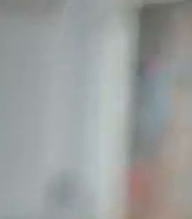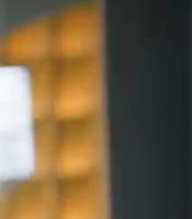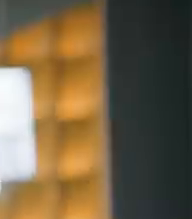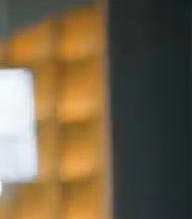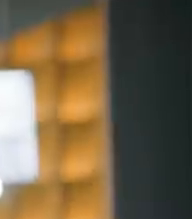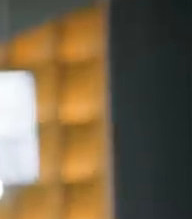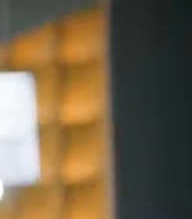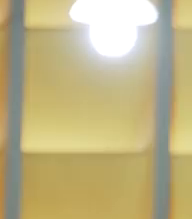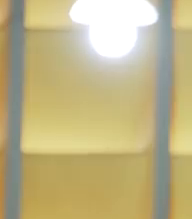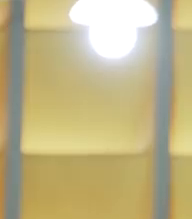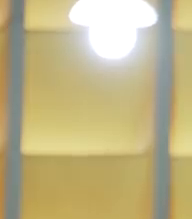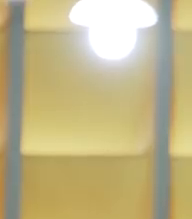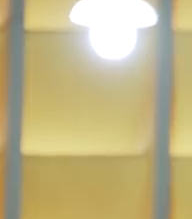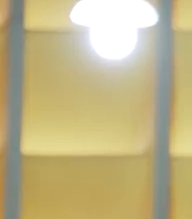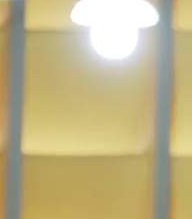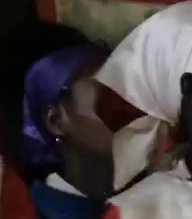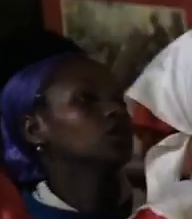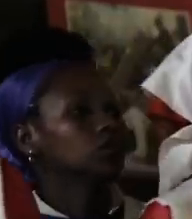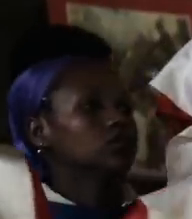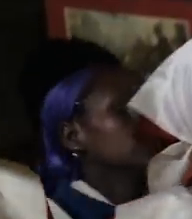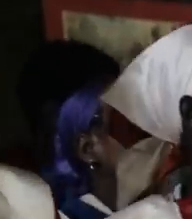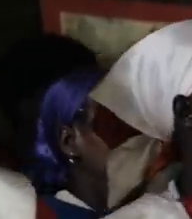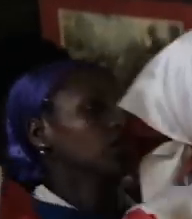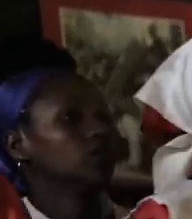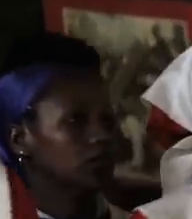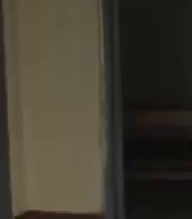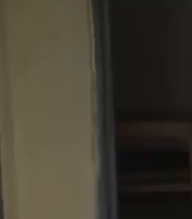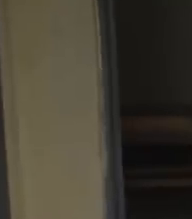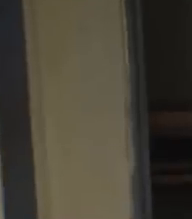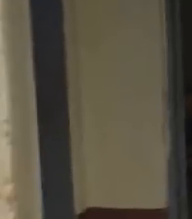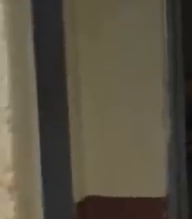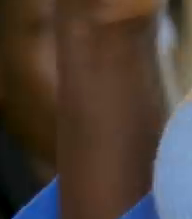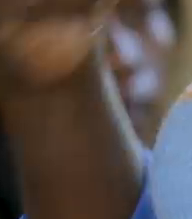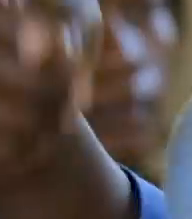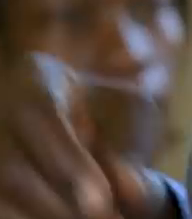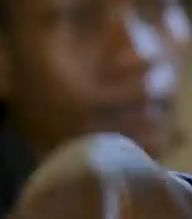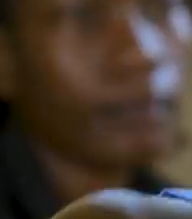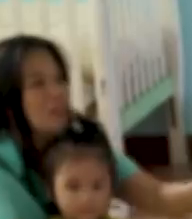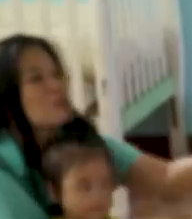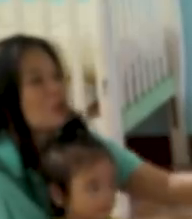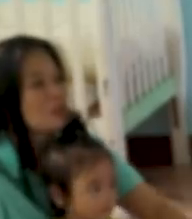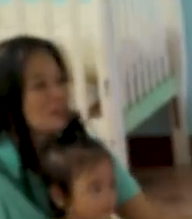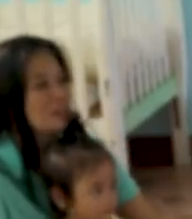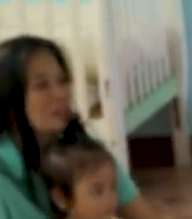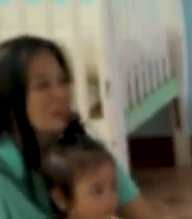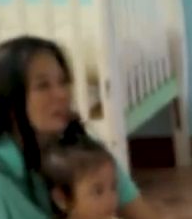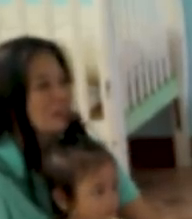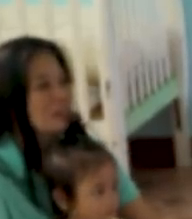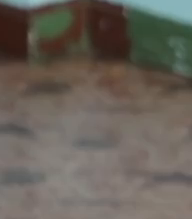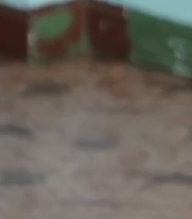Mass for You at Home is proudly supported by Catholic Mission. Be the difference in someone's life today. Phone